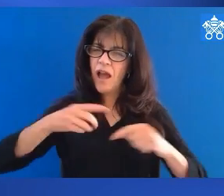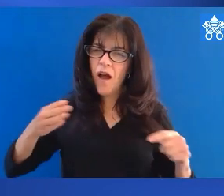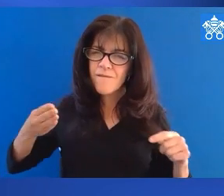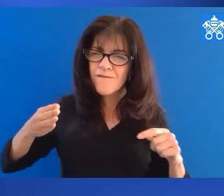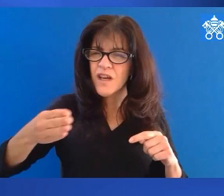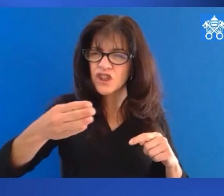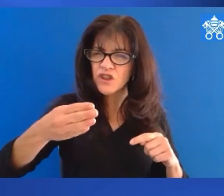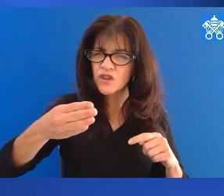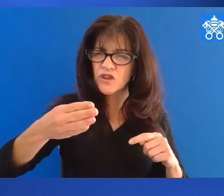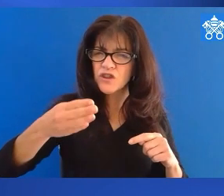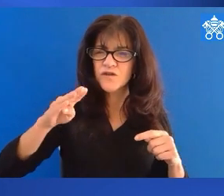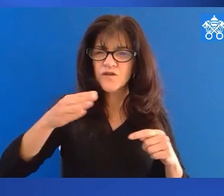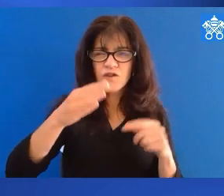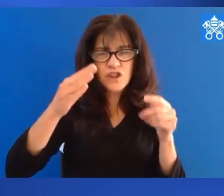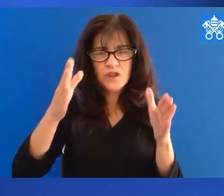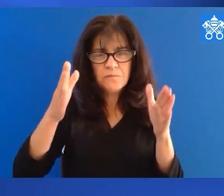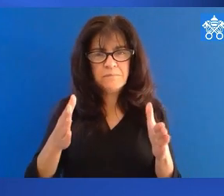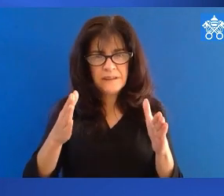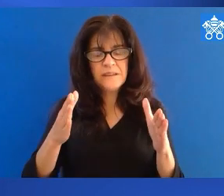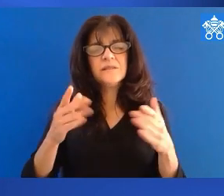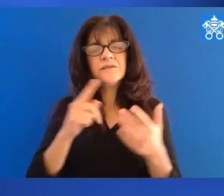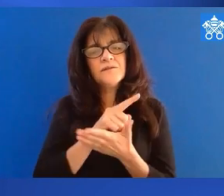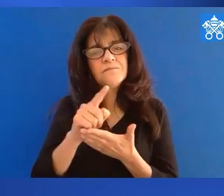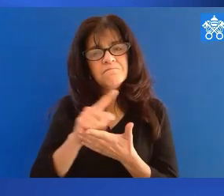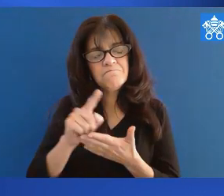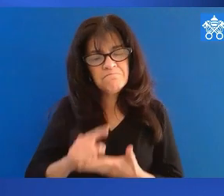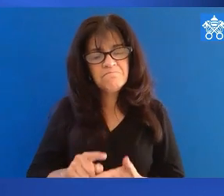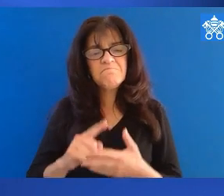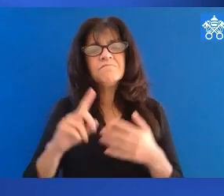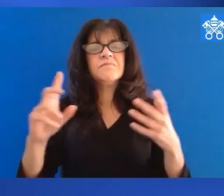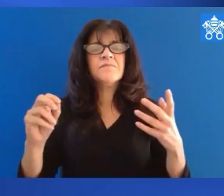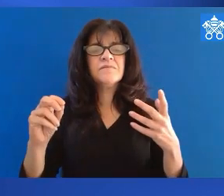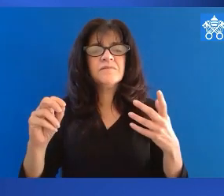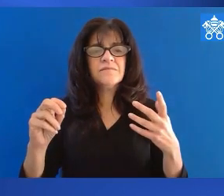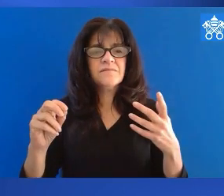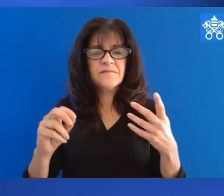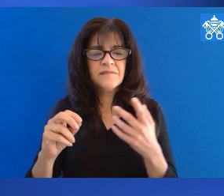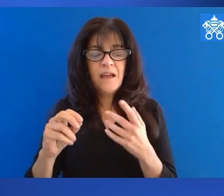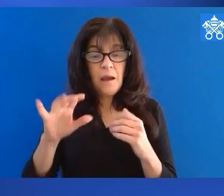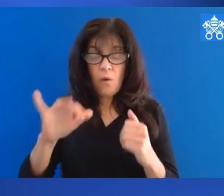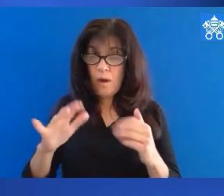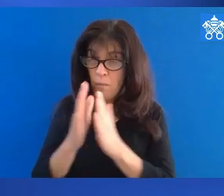Also, the Pope making reference to the World Day for the Week